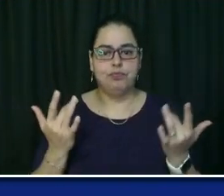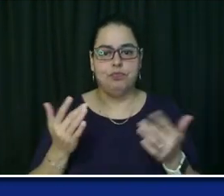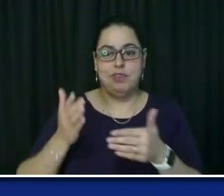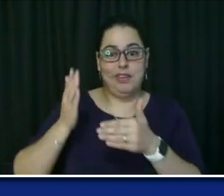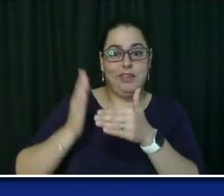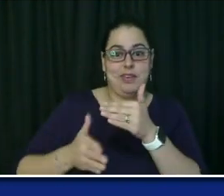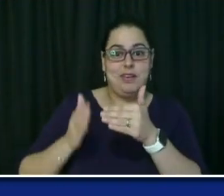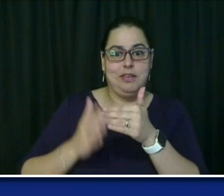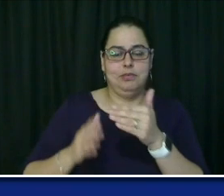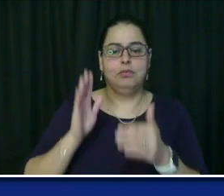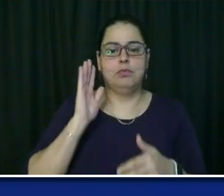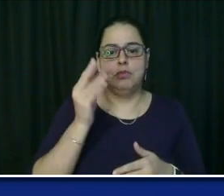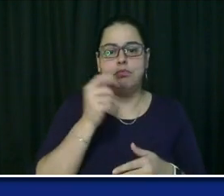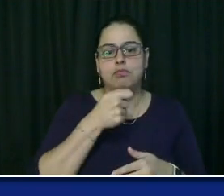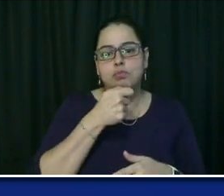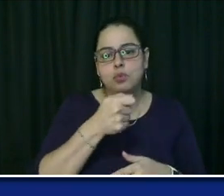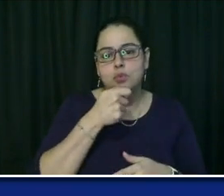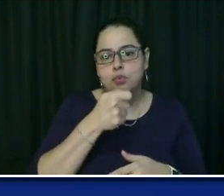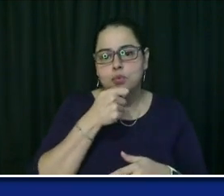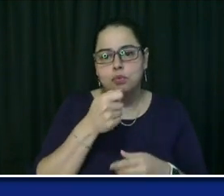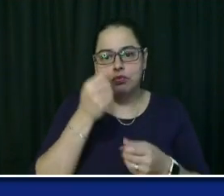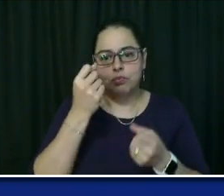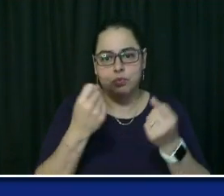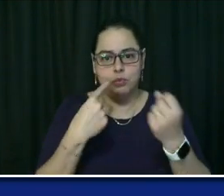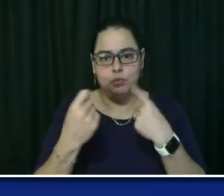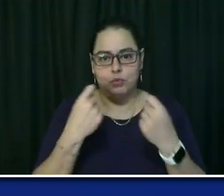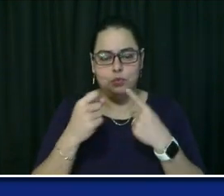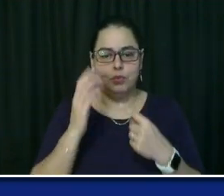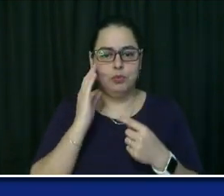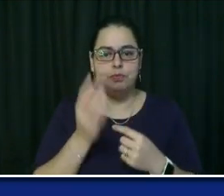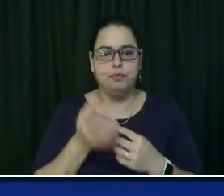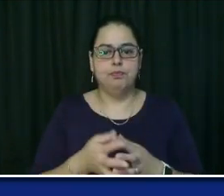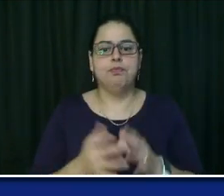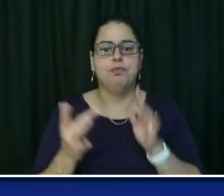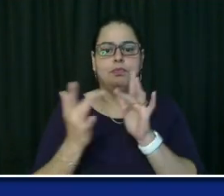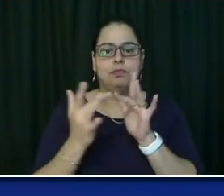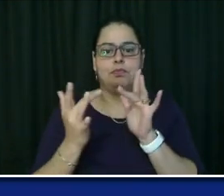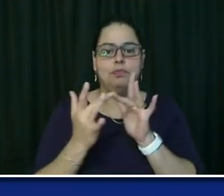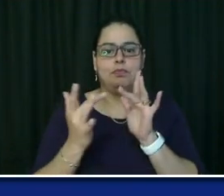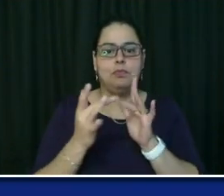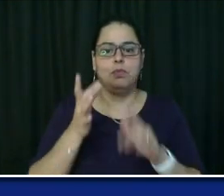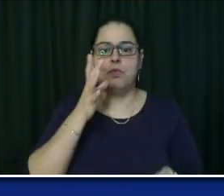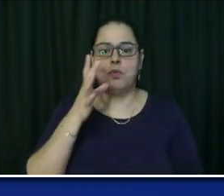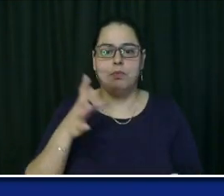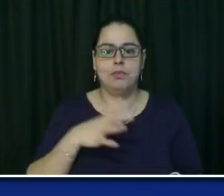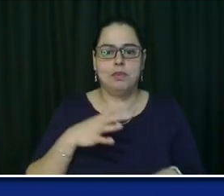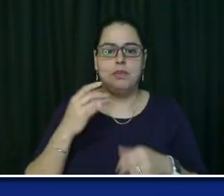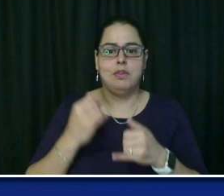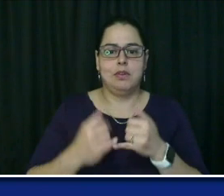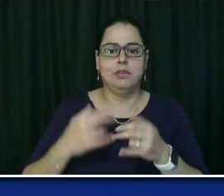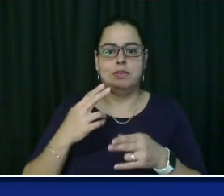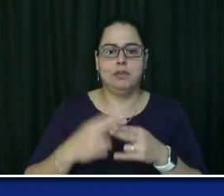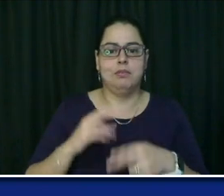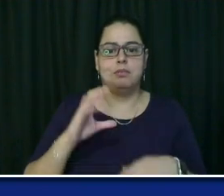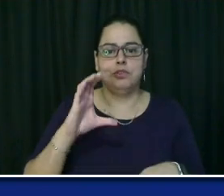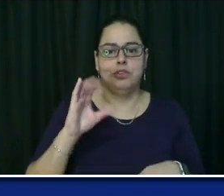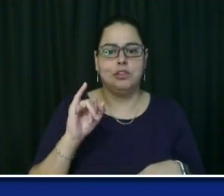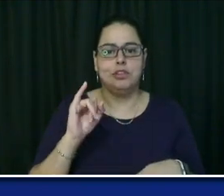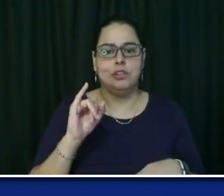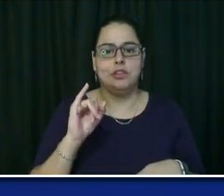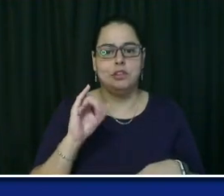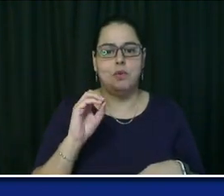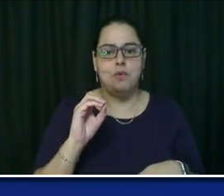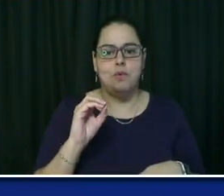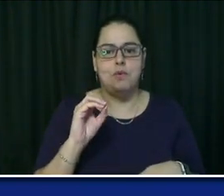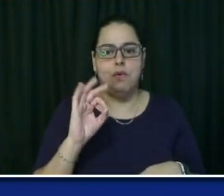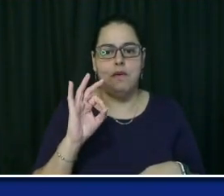director of communications, so she's very good at communicating. You can reach out to her, and she'll be happy to give us any questions. As of the information that we've